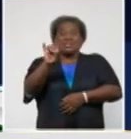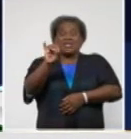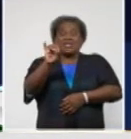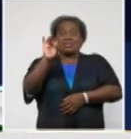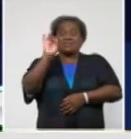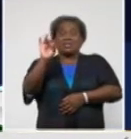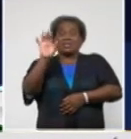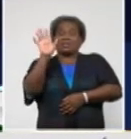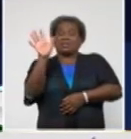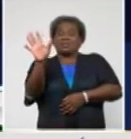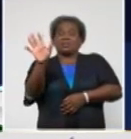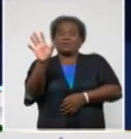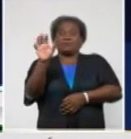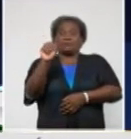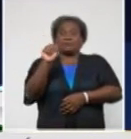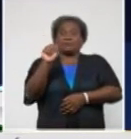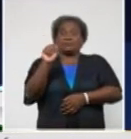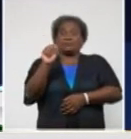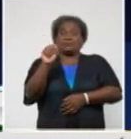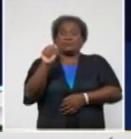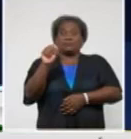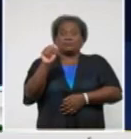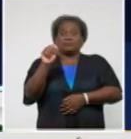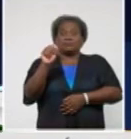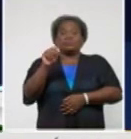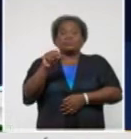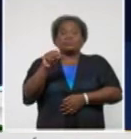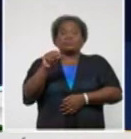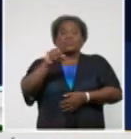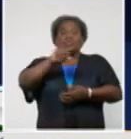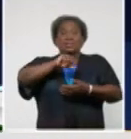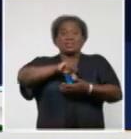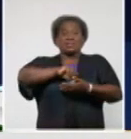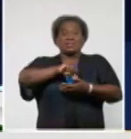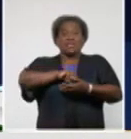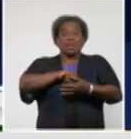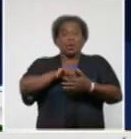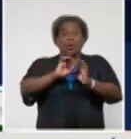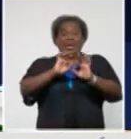534 in the Genetic Engineering and Biotechnology Center Lab,